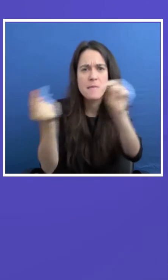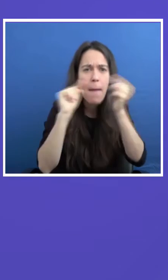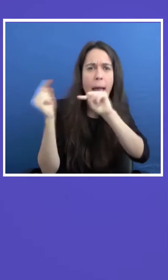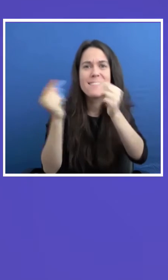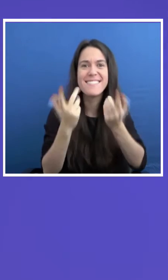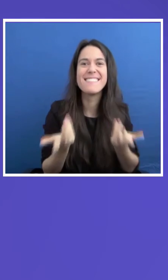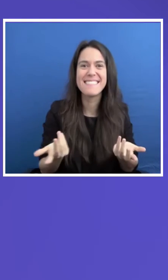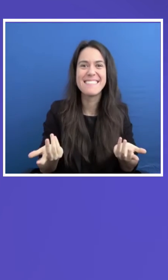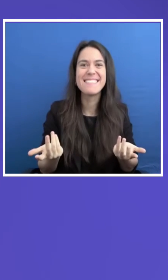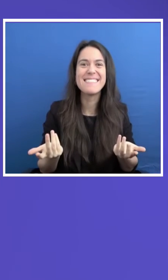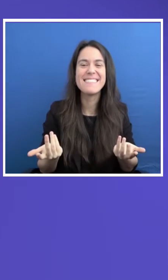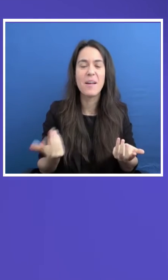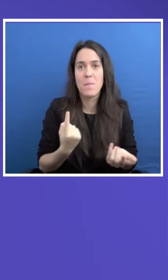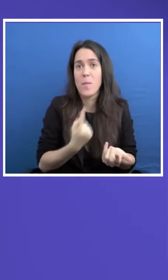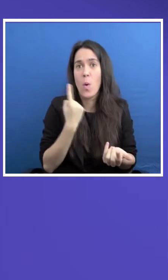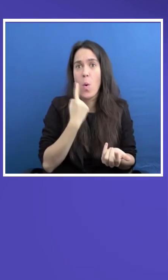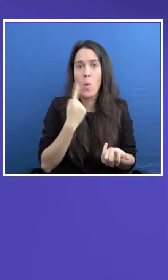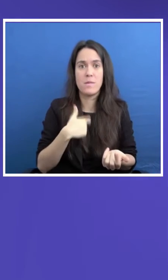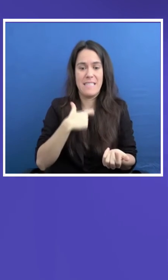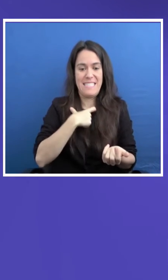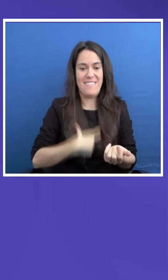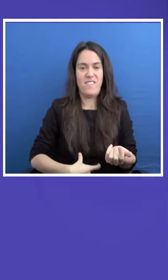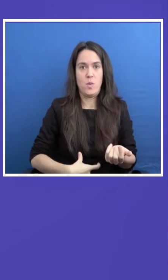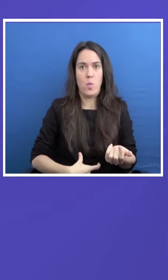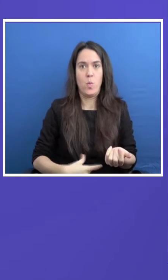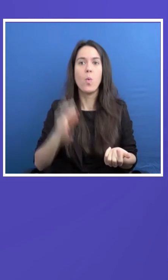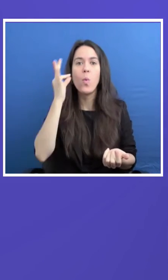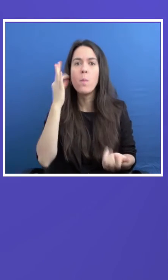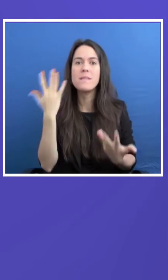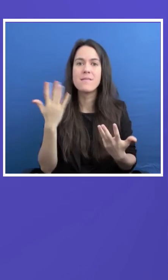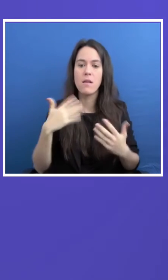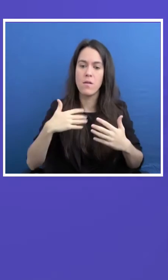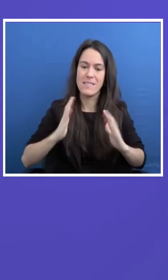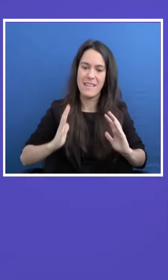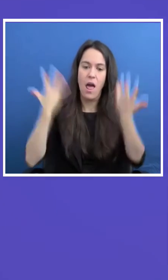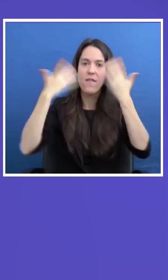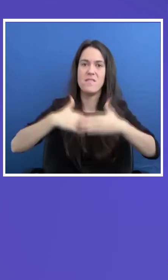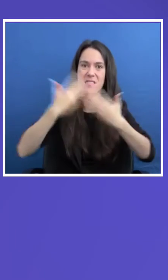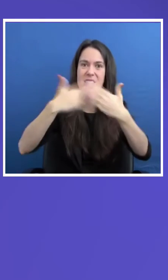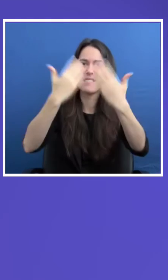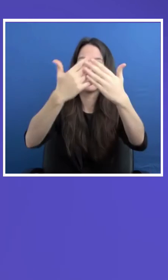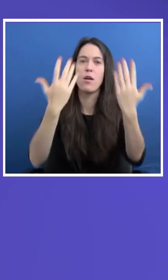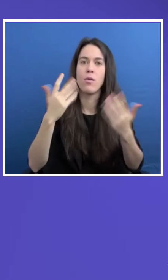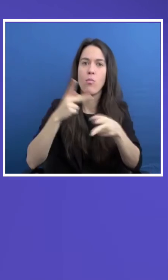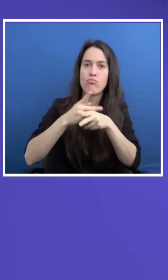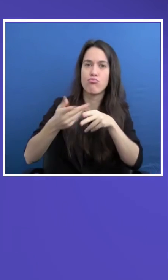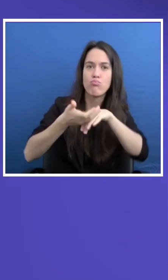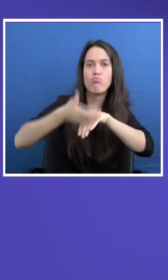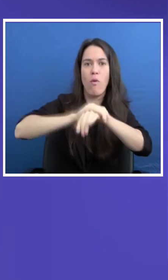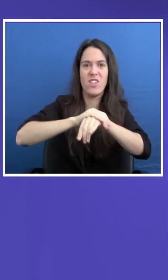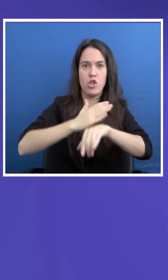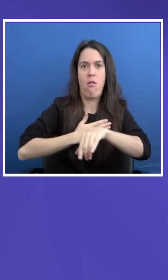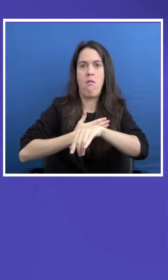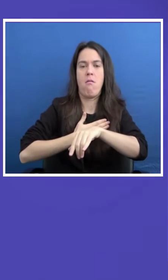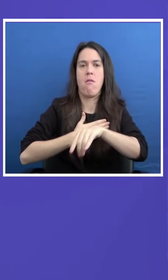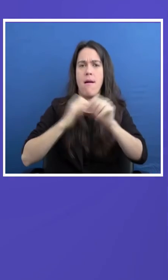always up to the individual women in their daily lives, in their professional lives, to deal with